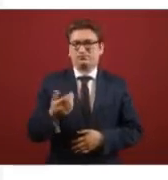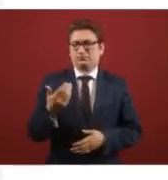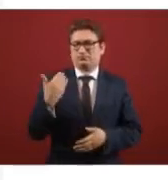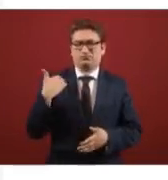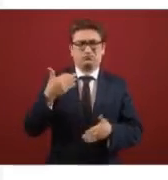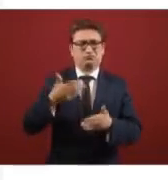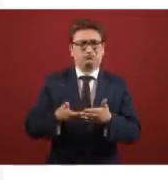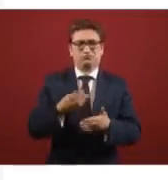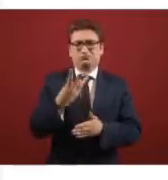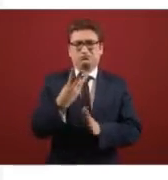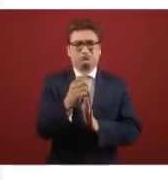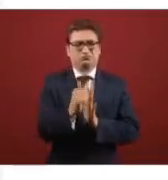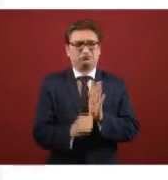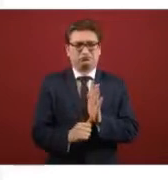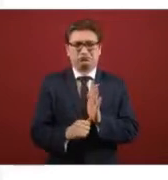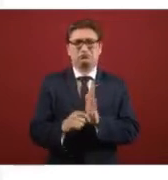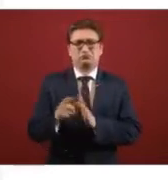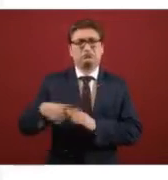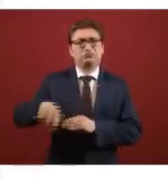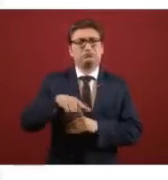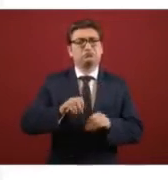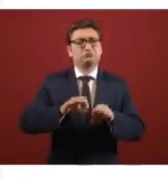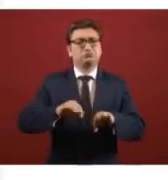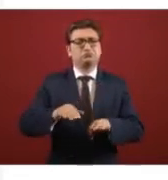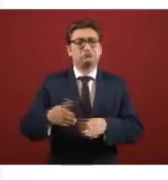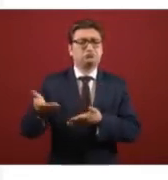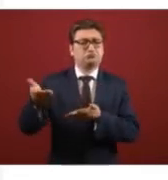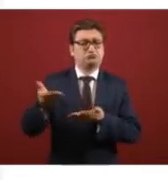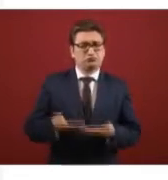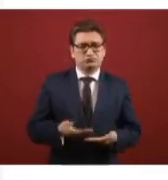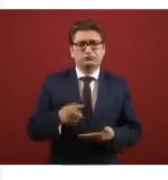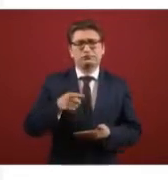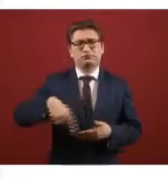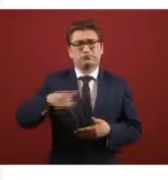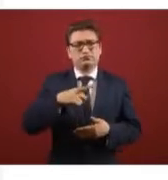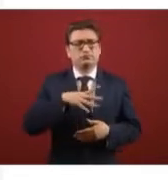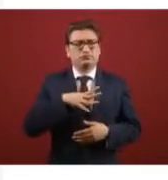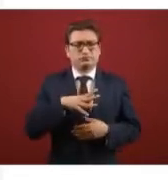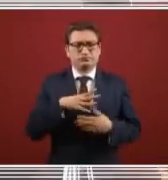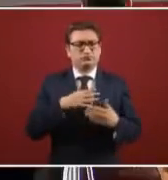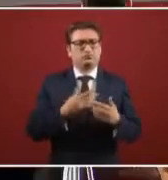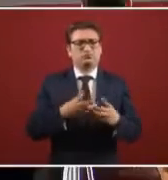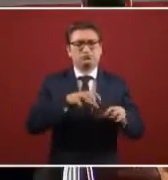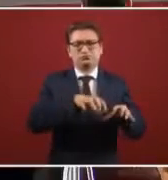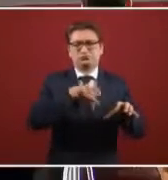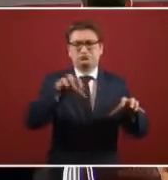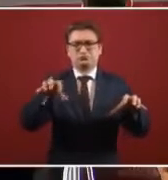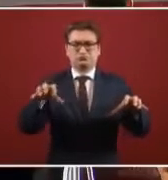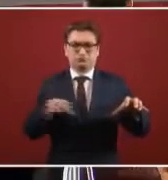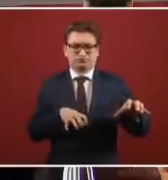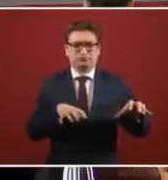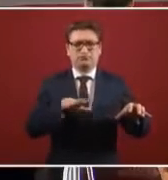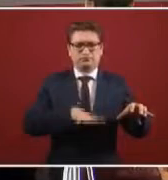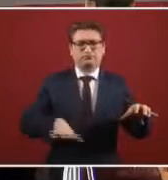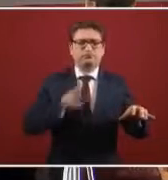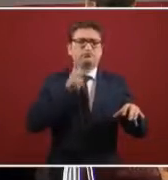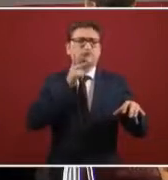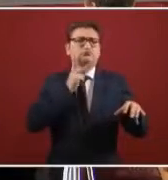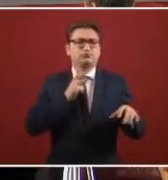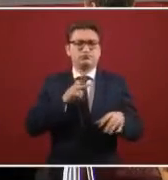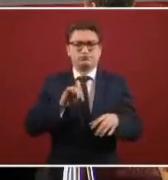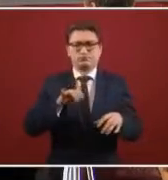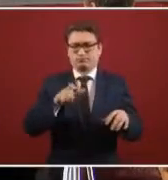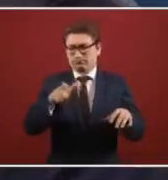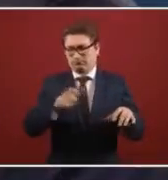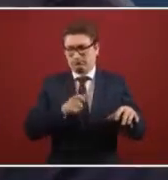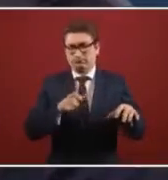y se continually, presentaron a nuestras oficinas. they have been Ellos very operan high. varias gasolineras They de own la several franquicia gas Pemex, stations pero that's